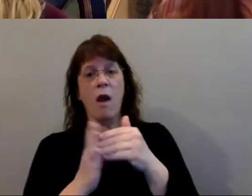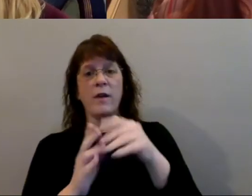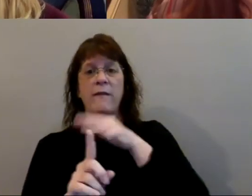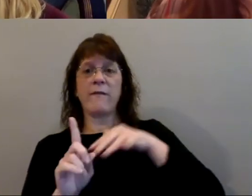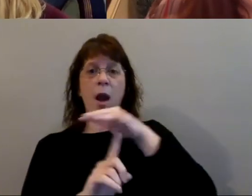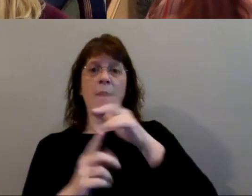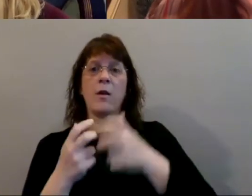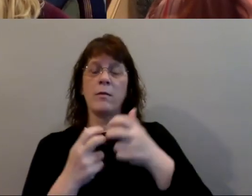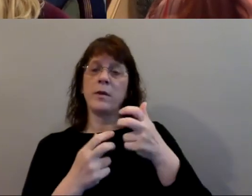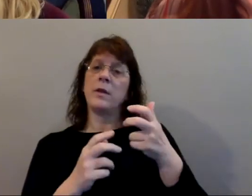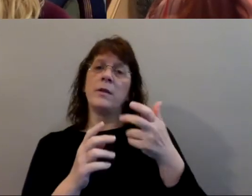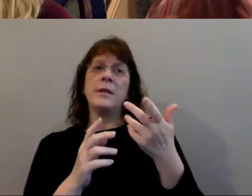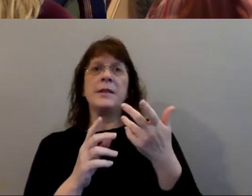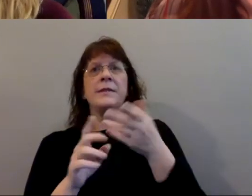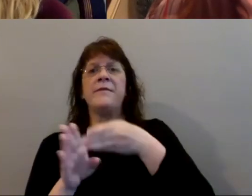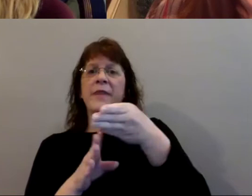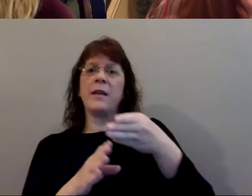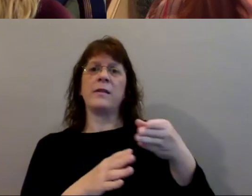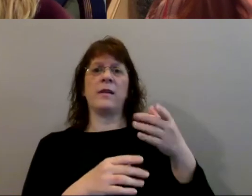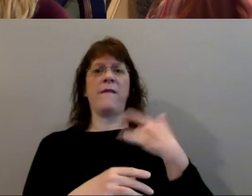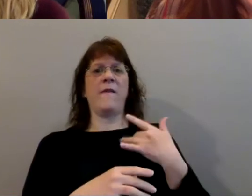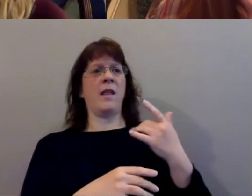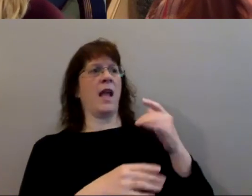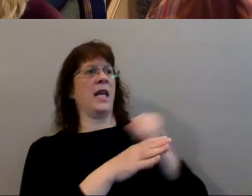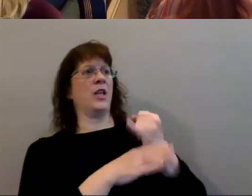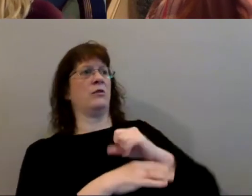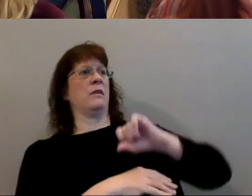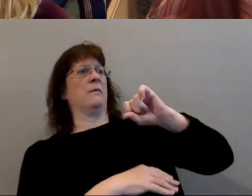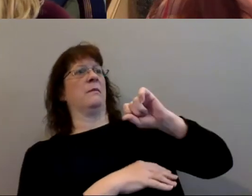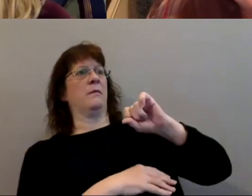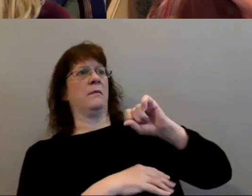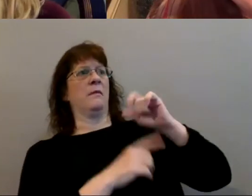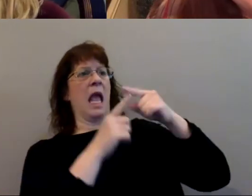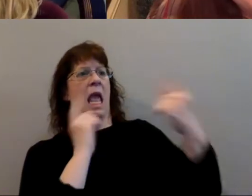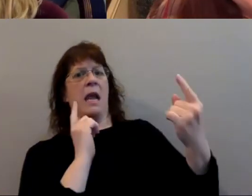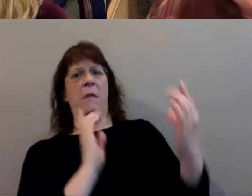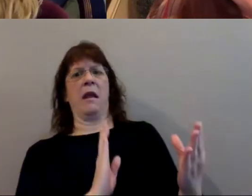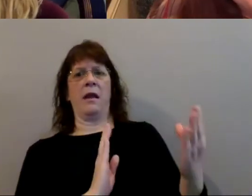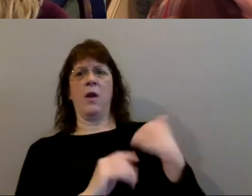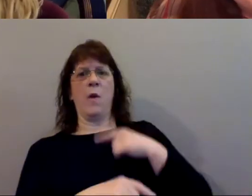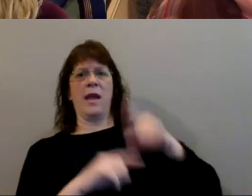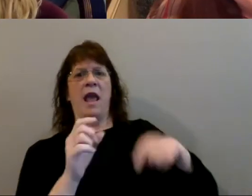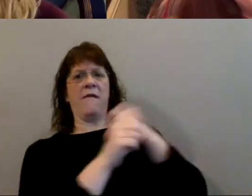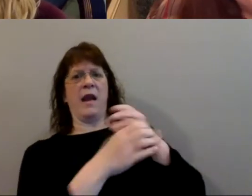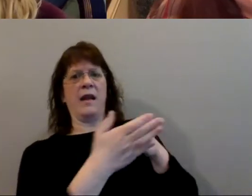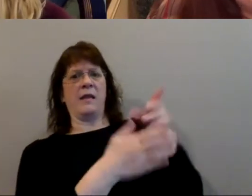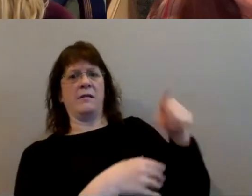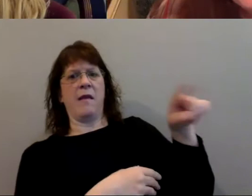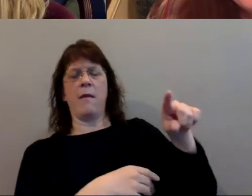huge monumental enemy that like we small people cannot possibly fight against, but that's not the case